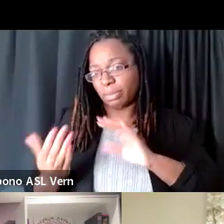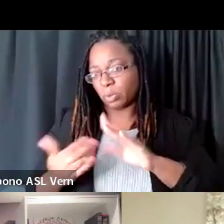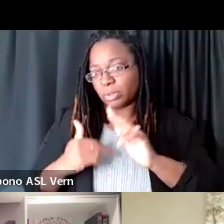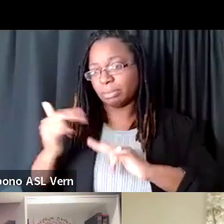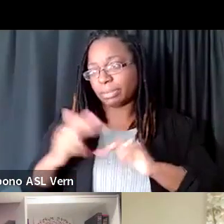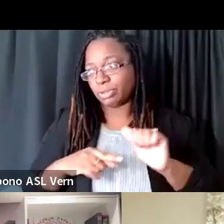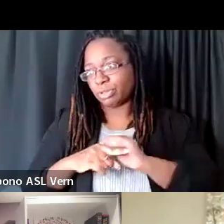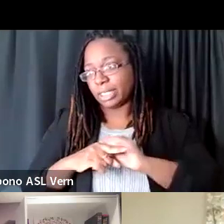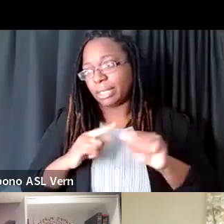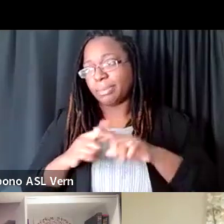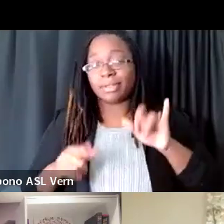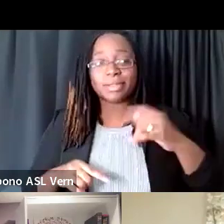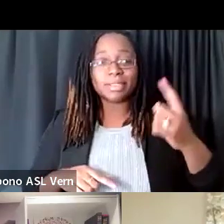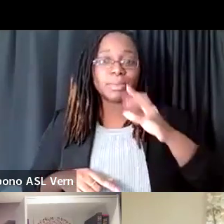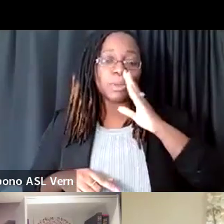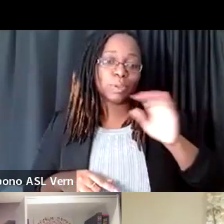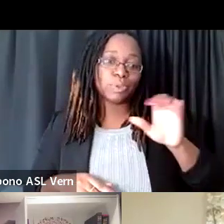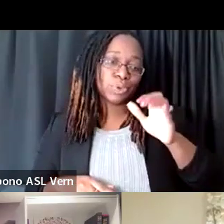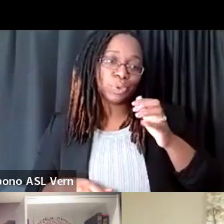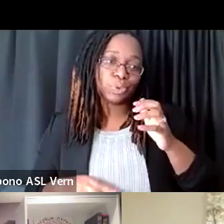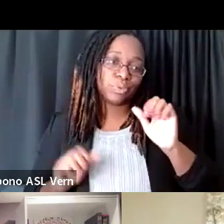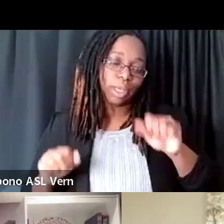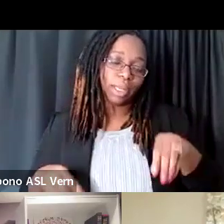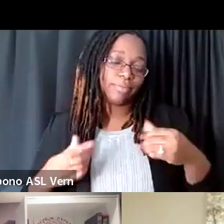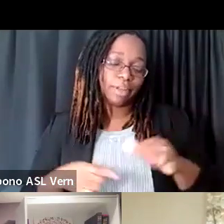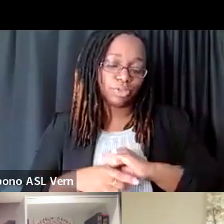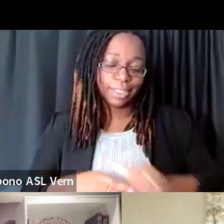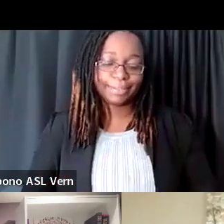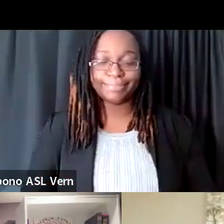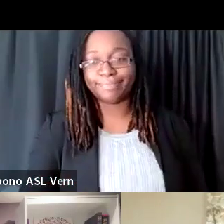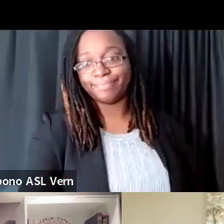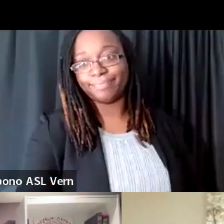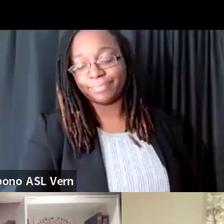this is something that you do get training for.